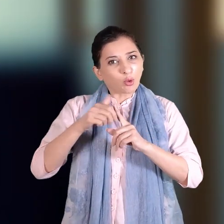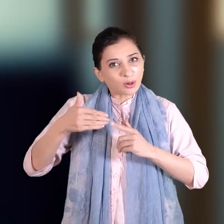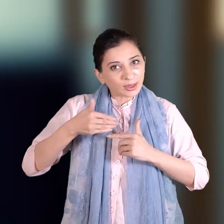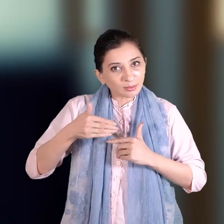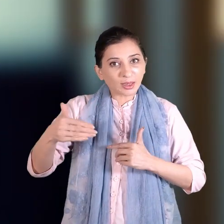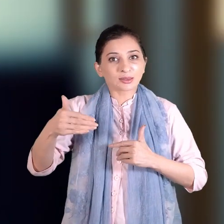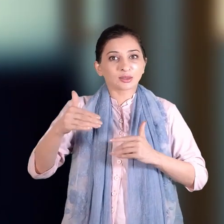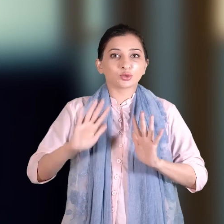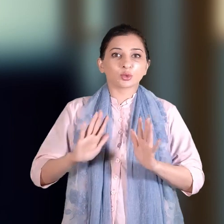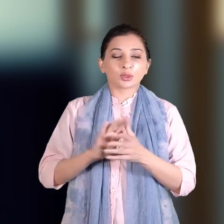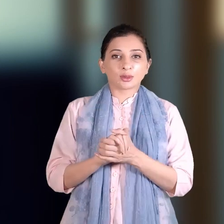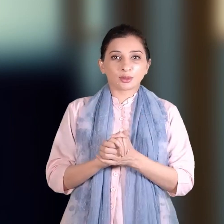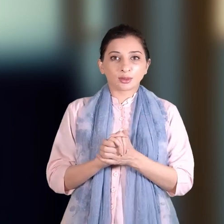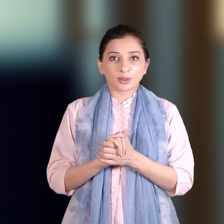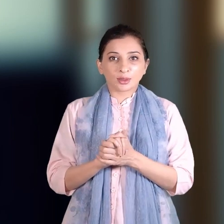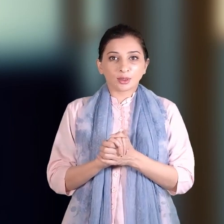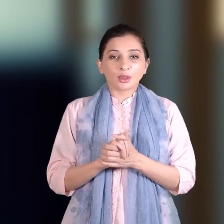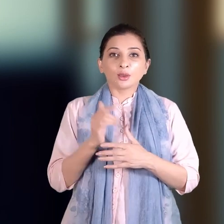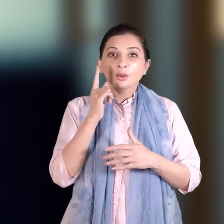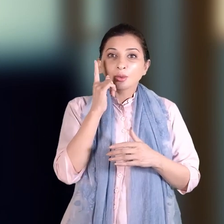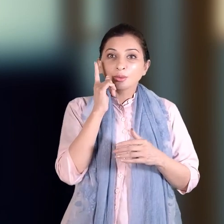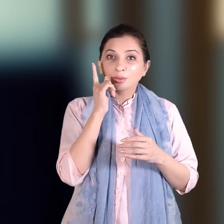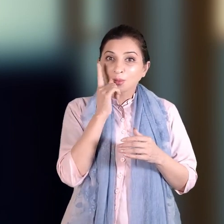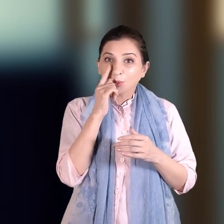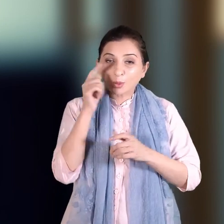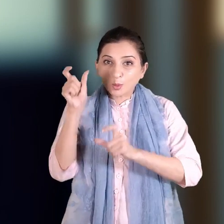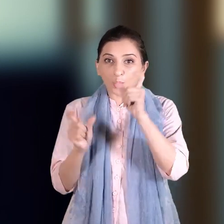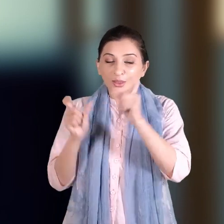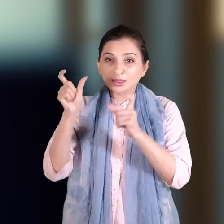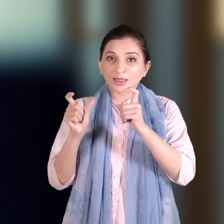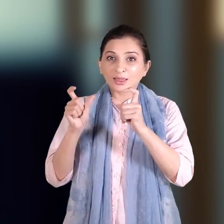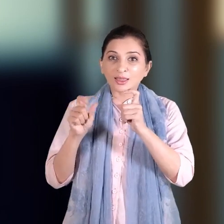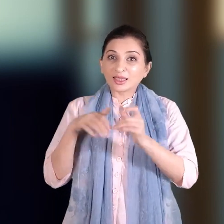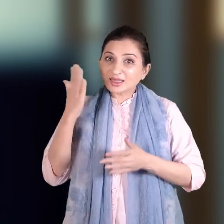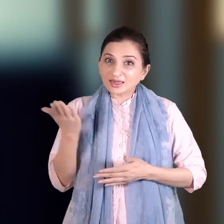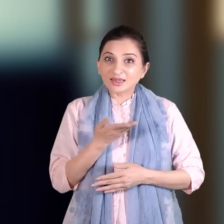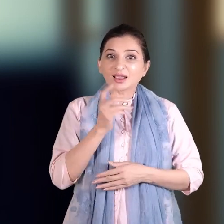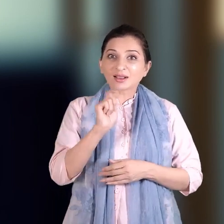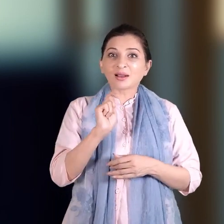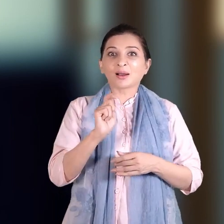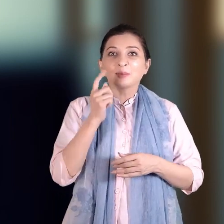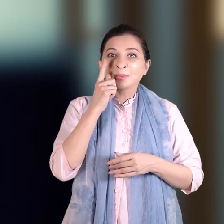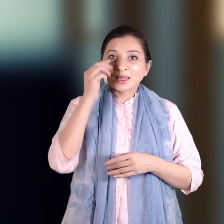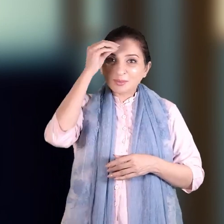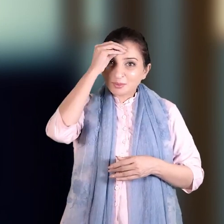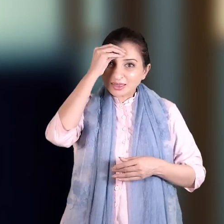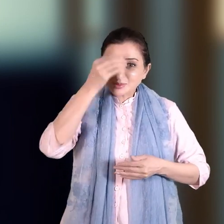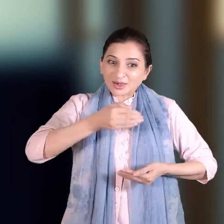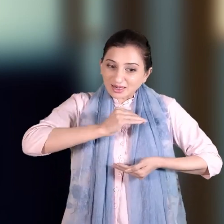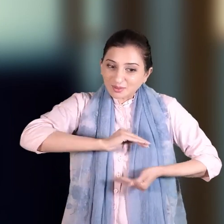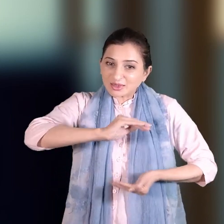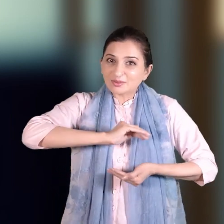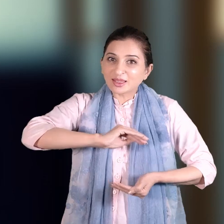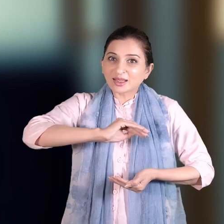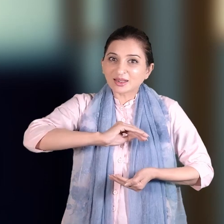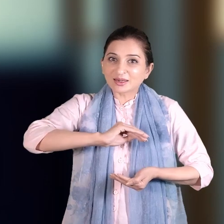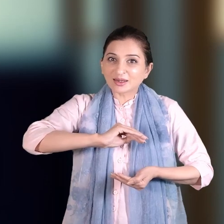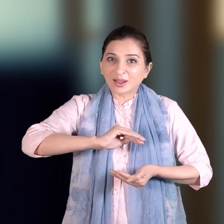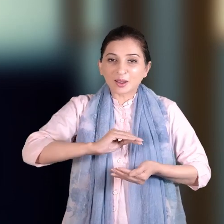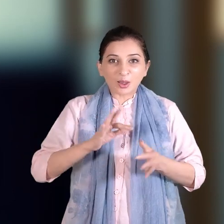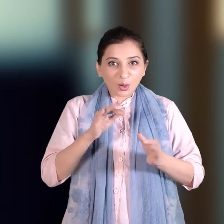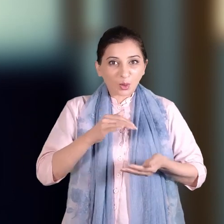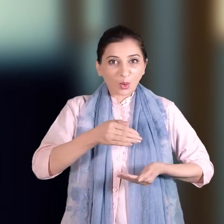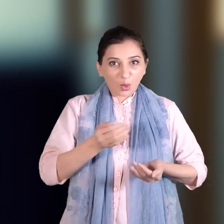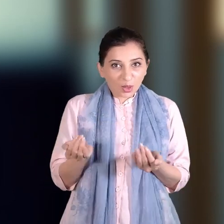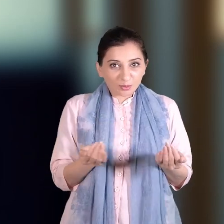actually trying to navigate in adopting a brand new role in their lives. A role that has its